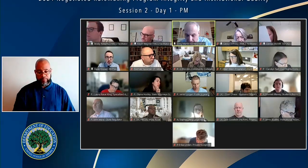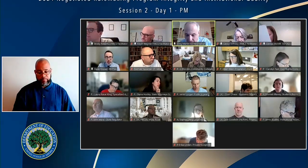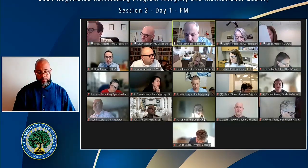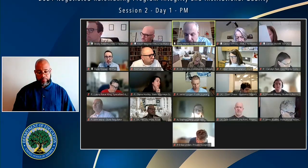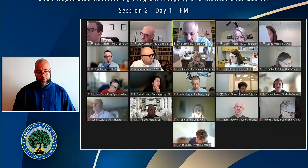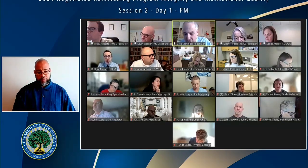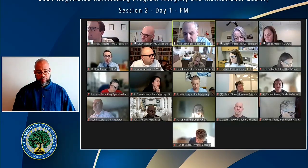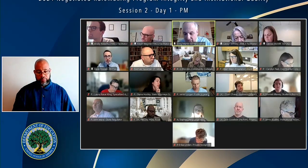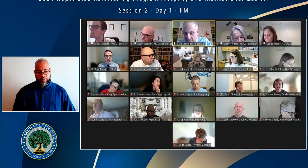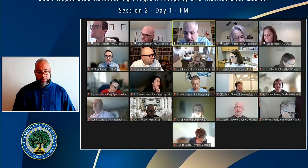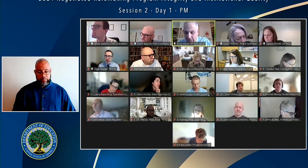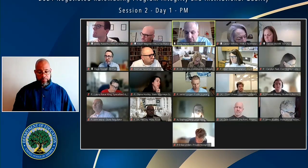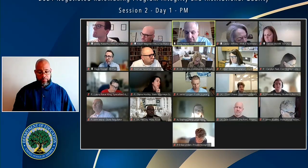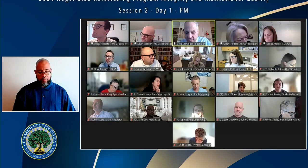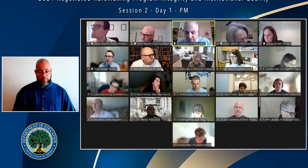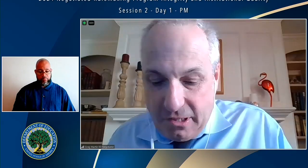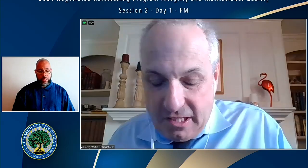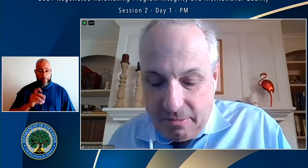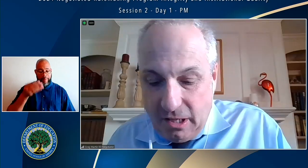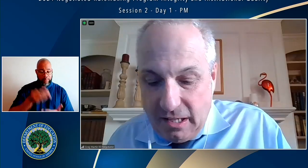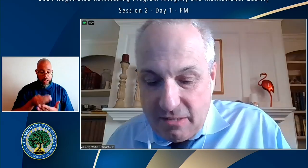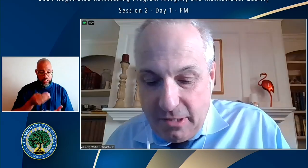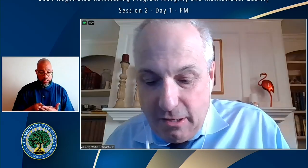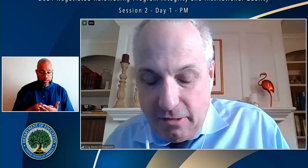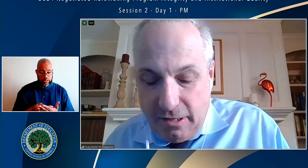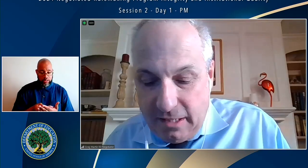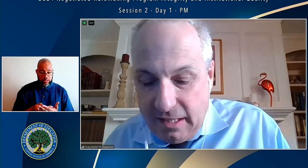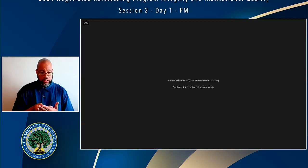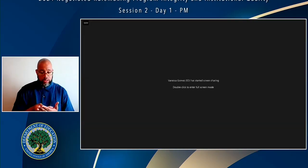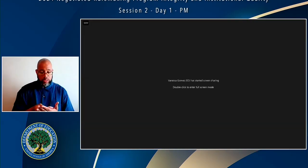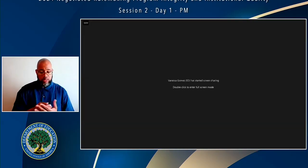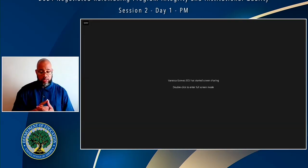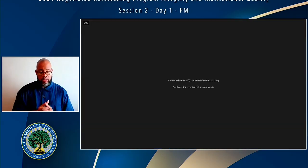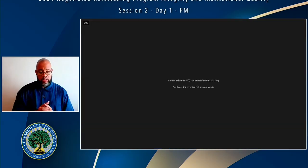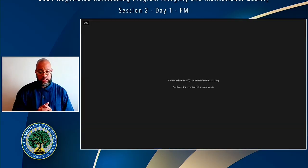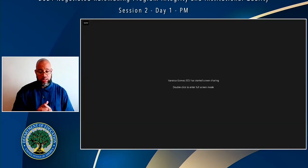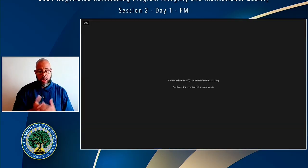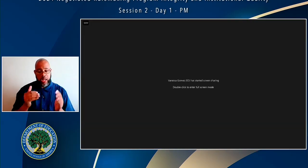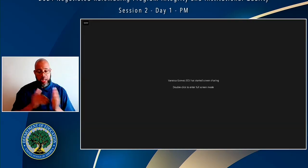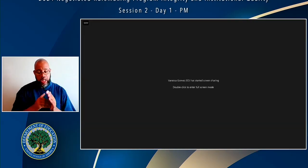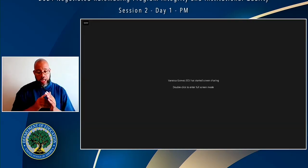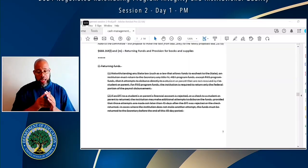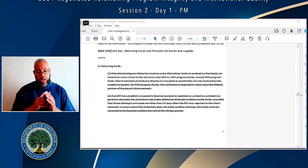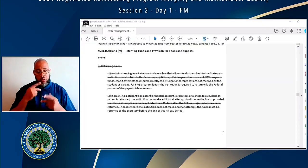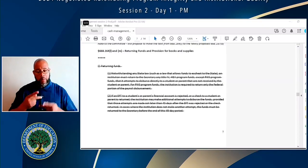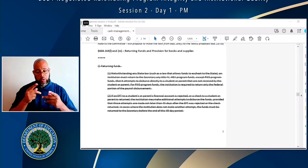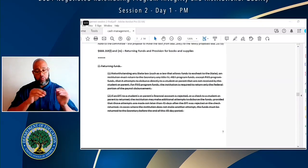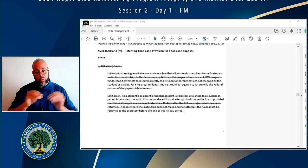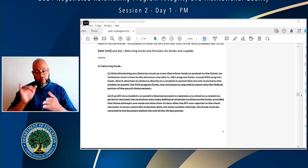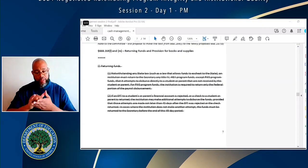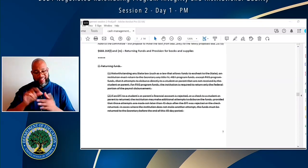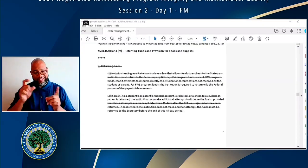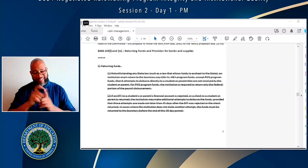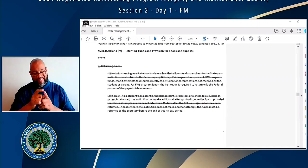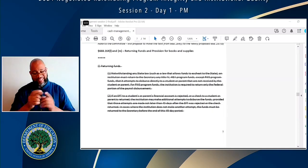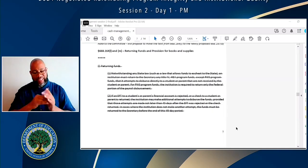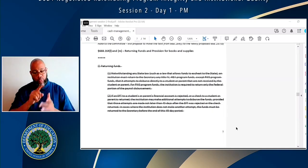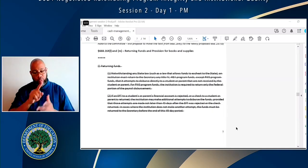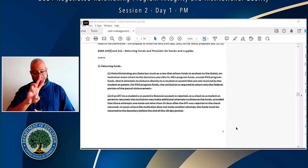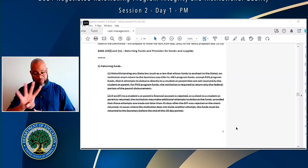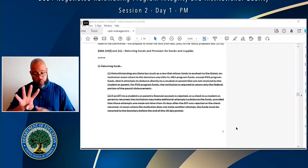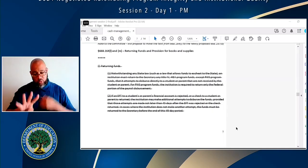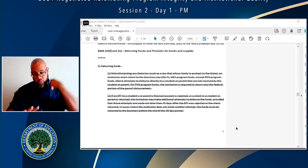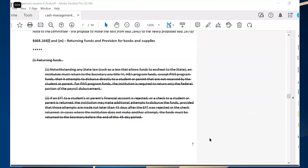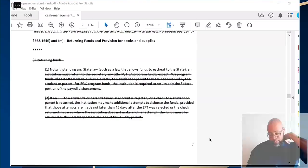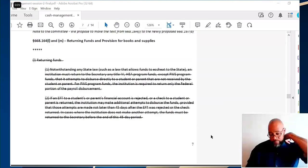164, L&M returning funds and provision for books and supplies. And we note here again that we proposed to move this text from 164